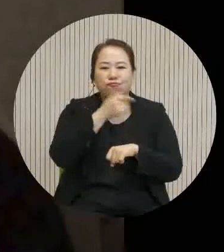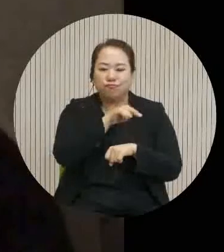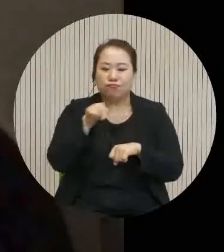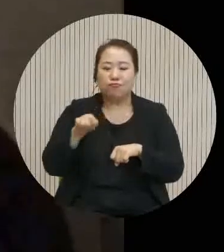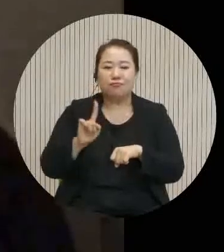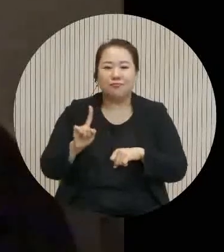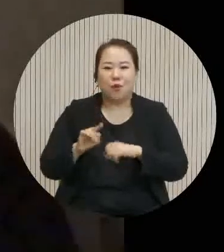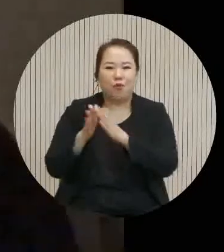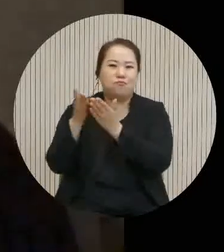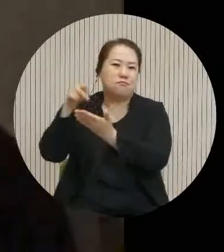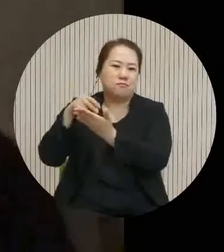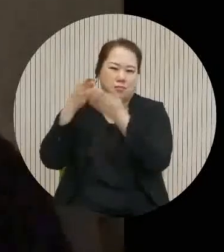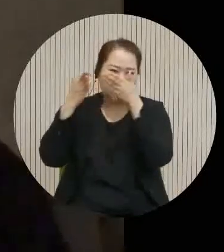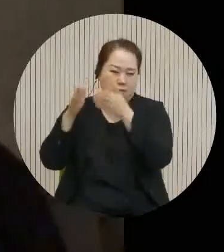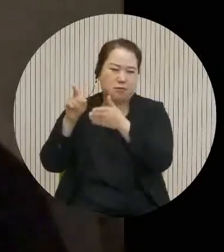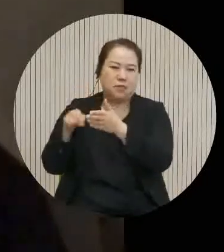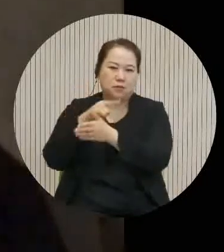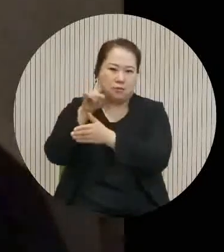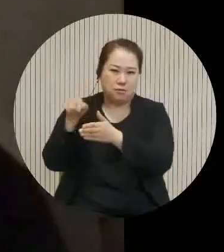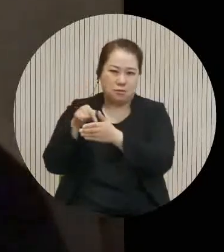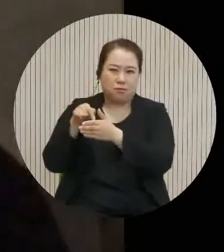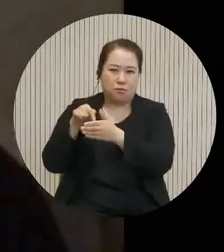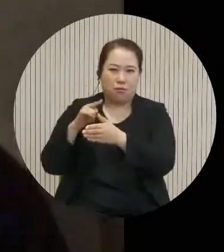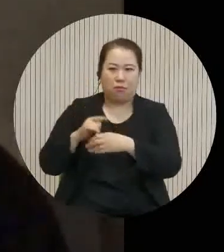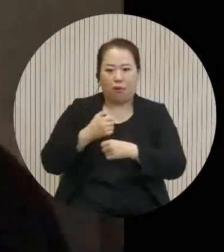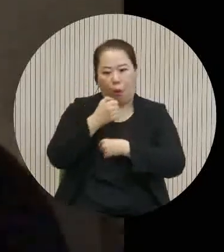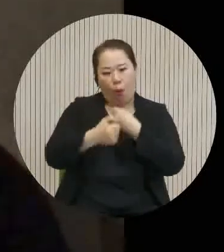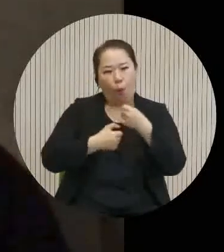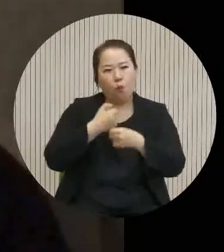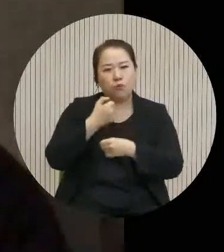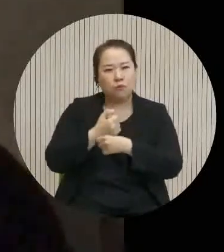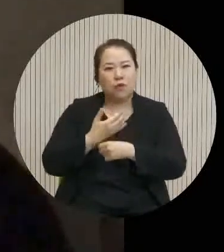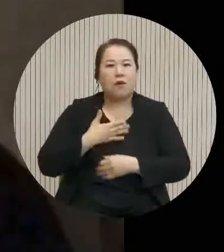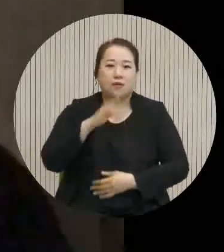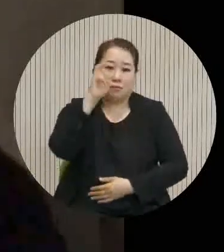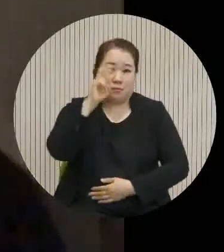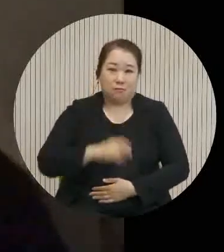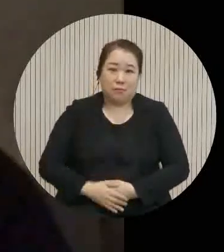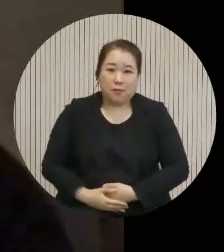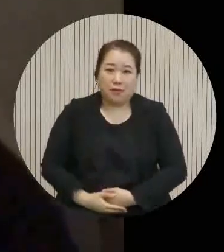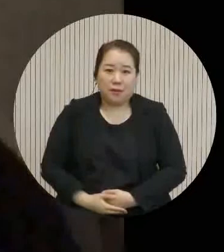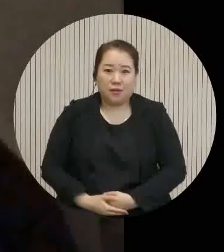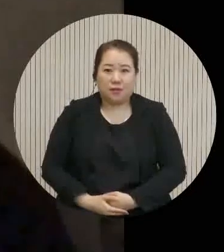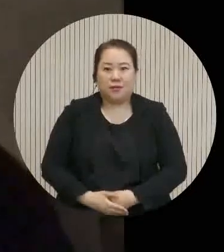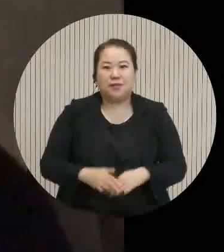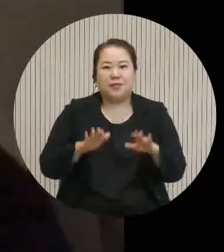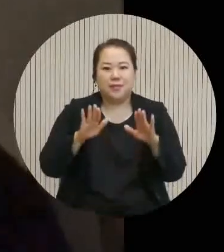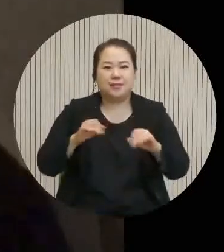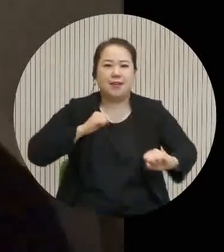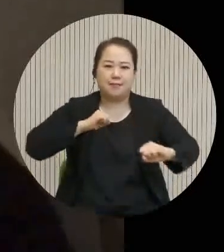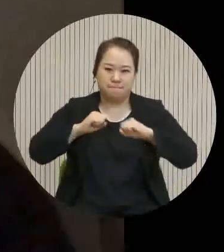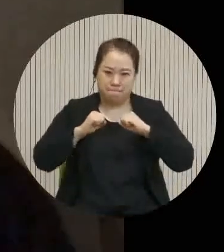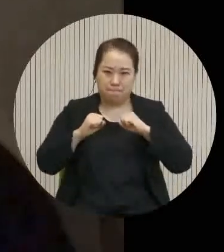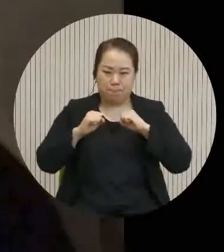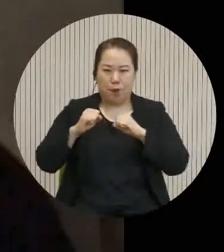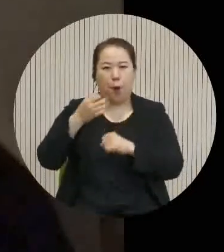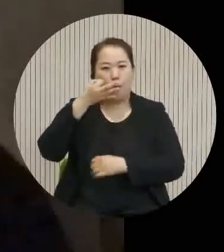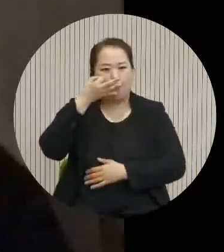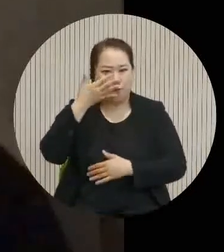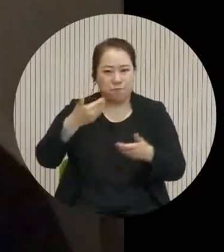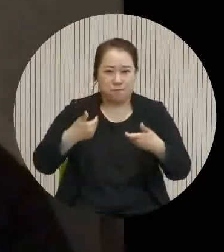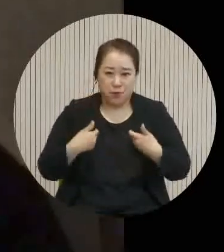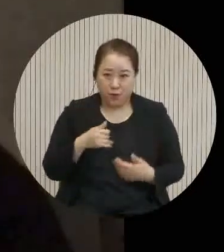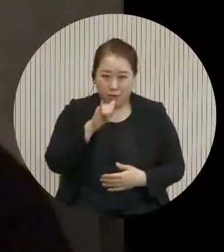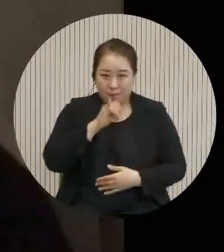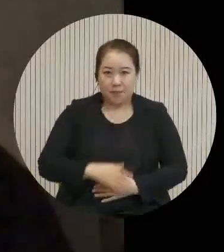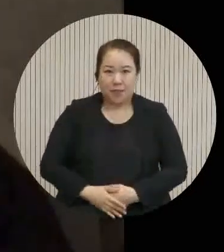50 years. It's about time we try it. Try it, get some easy books, and let